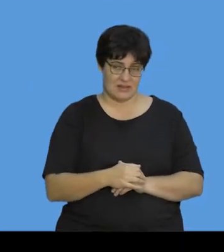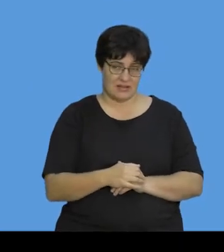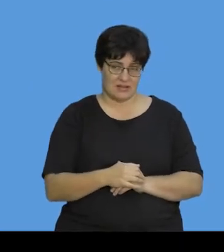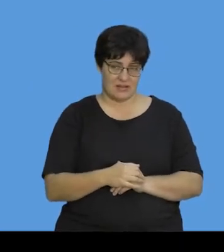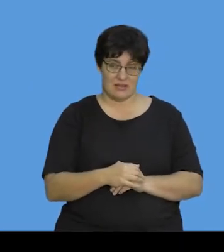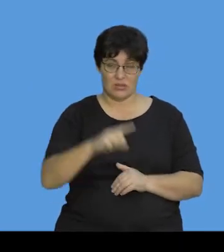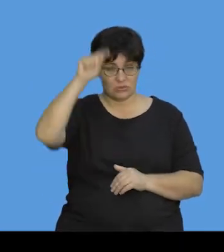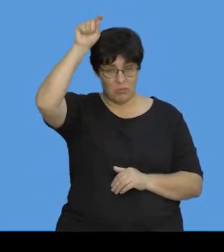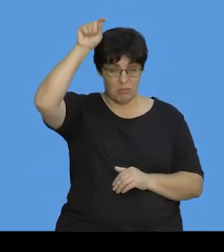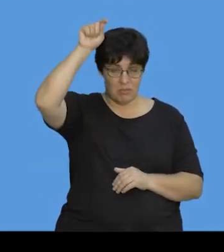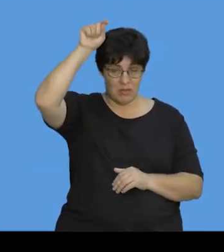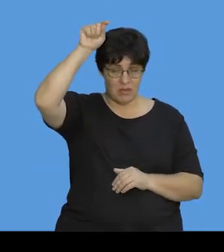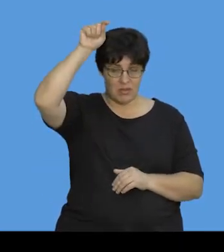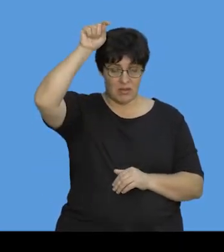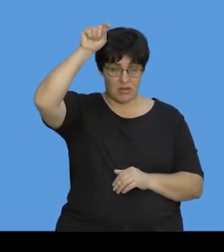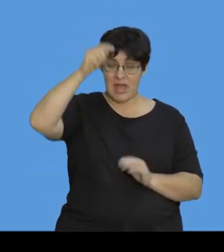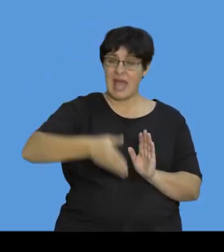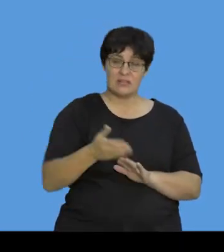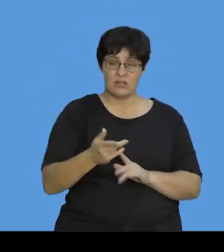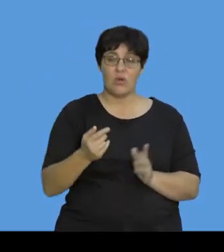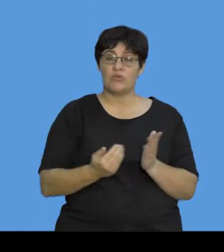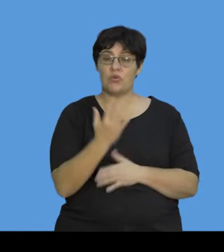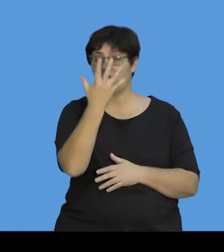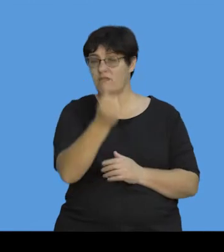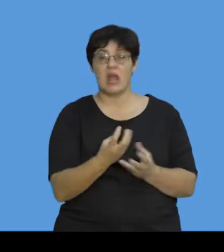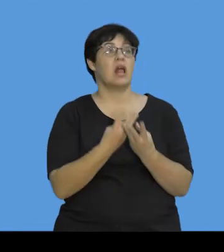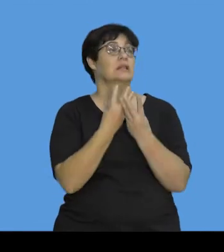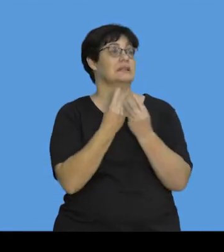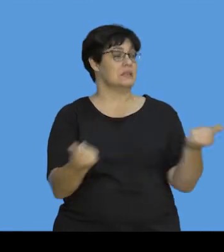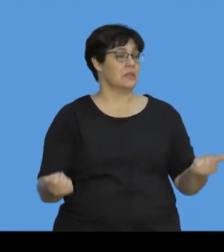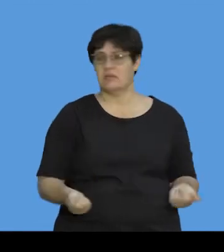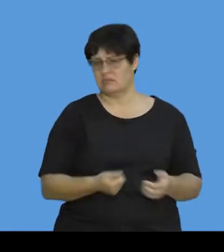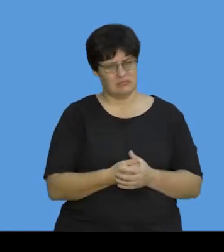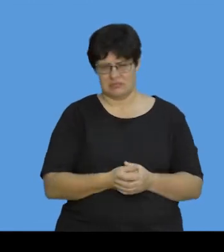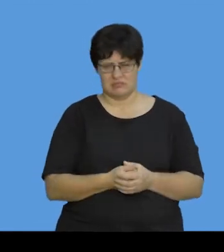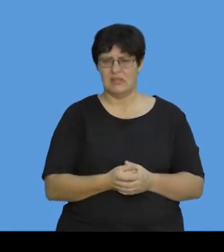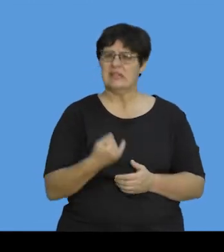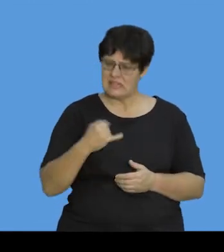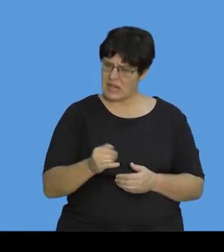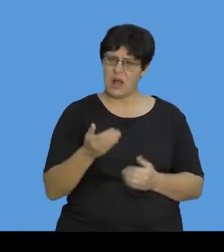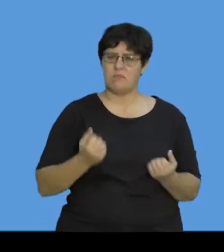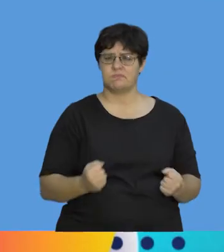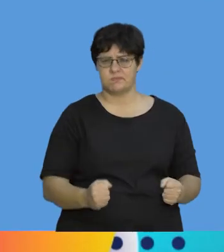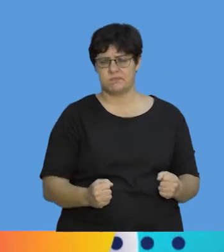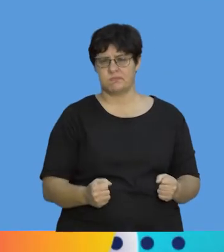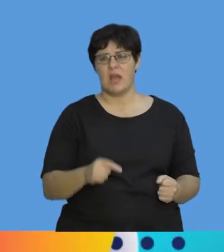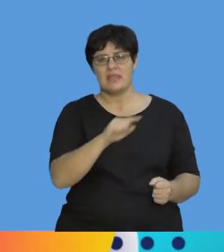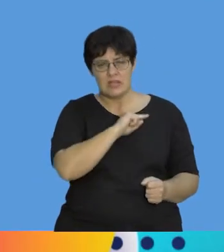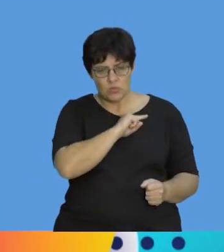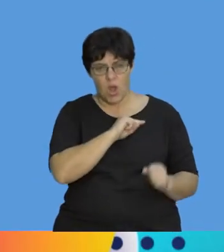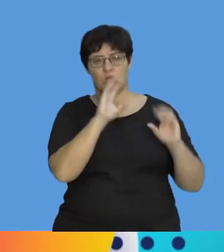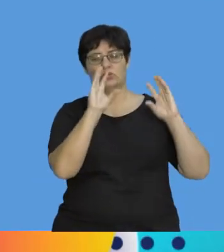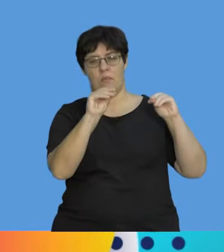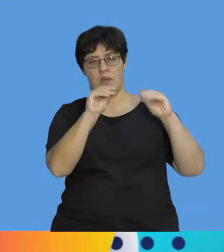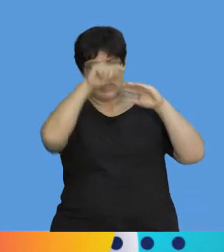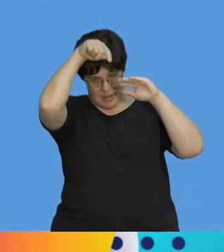point, at the top part of its motion, acceleration due to gravity hasn't disappeared. It's still there. It's what's